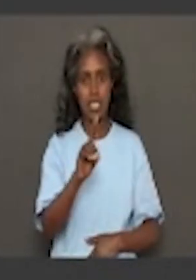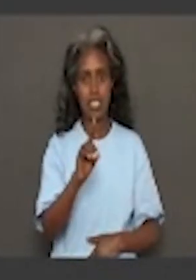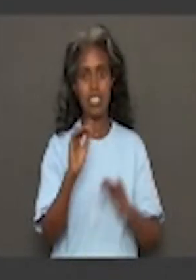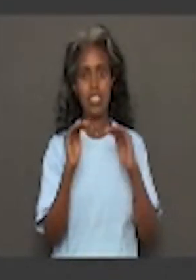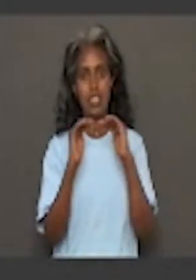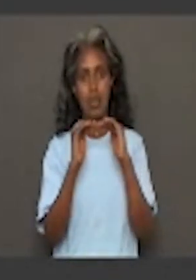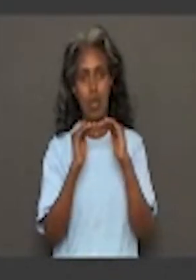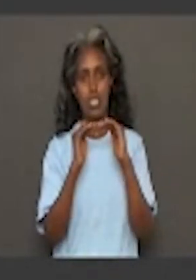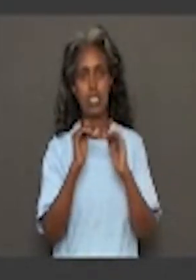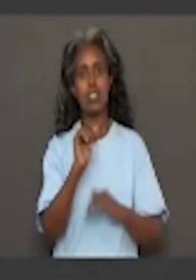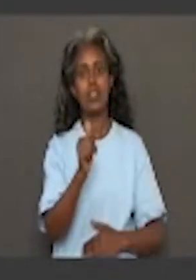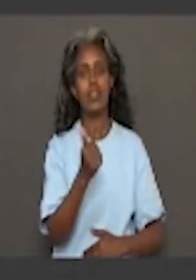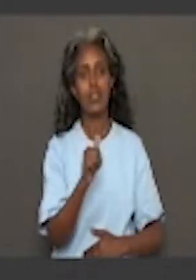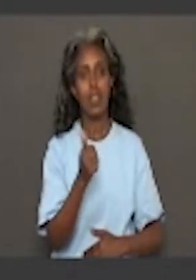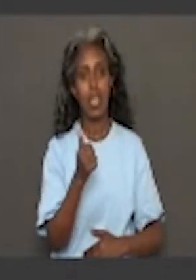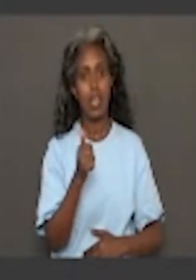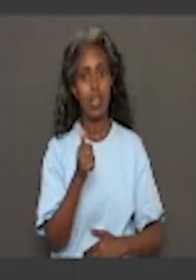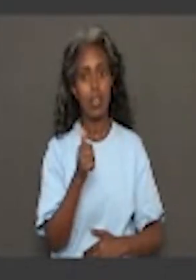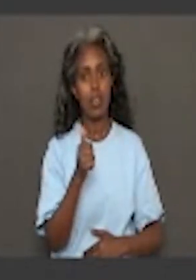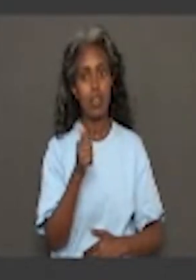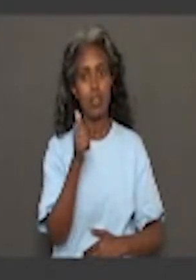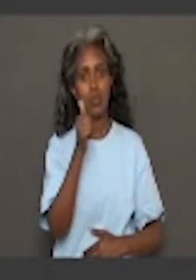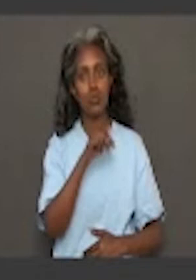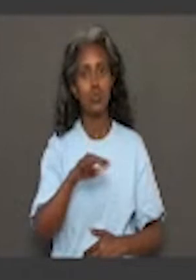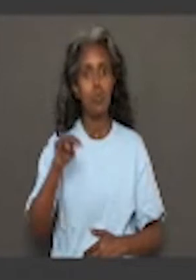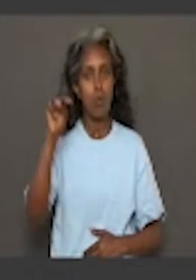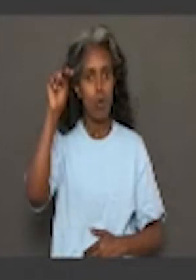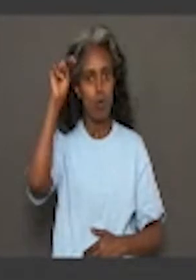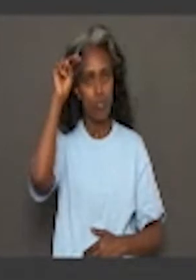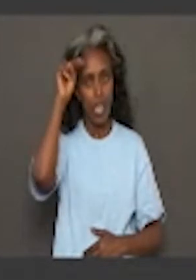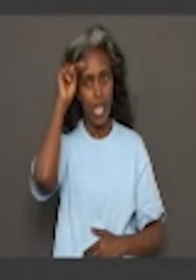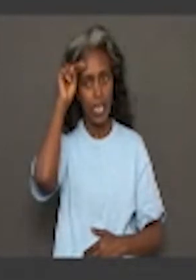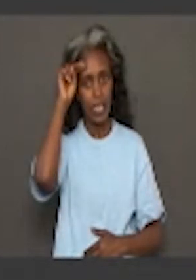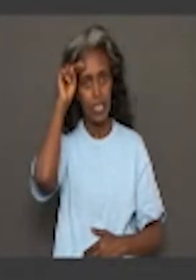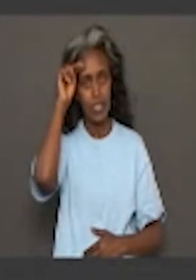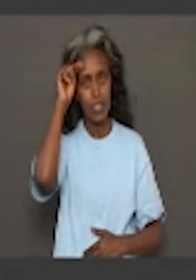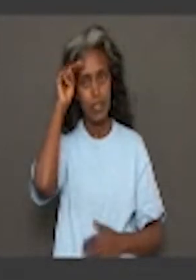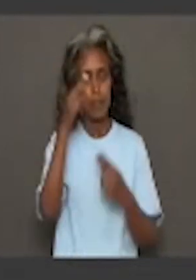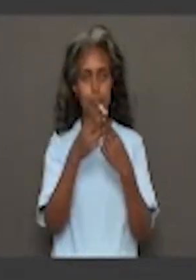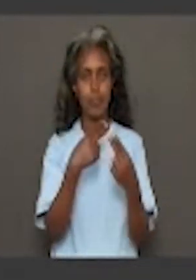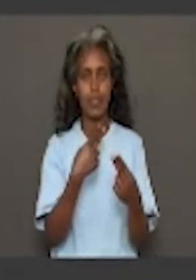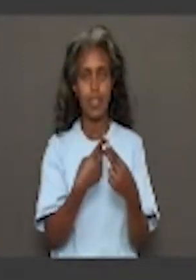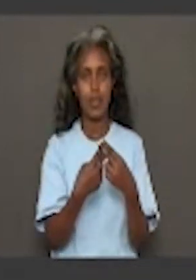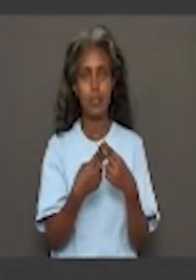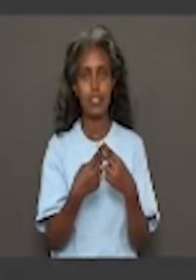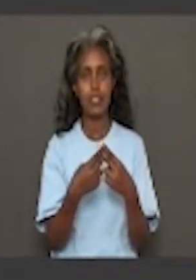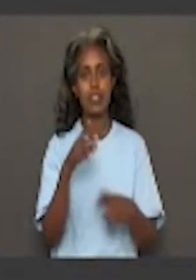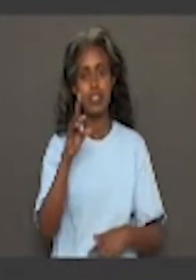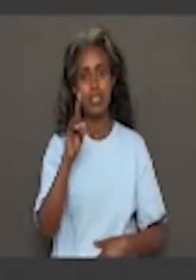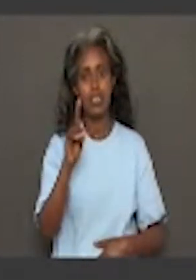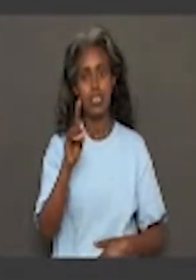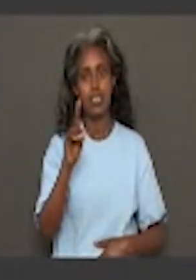D equals 10 to the power of n